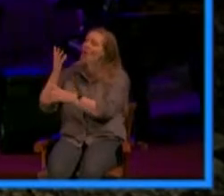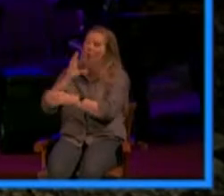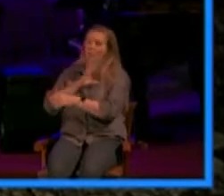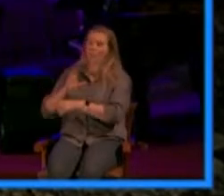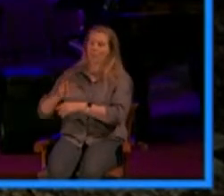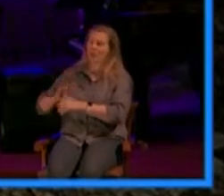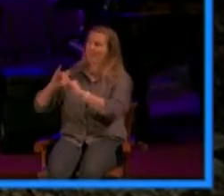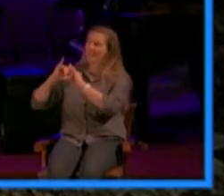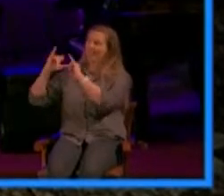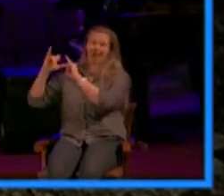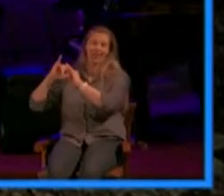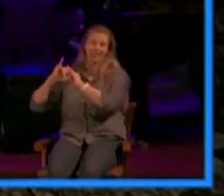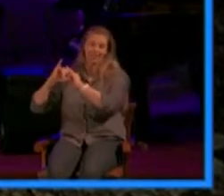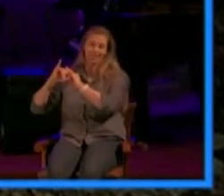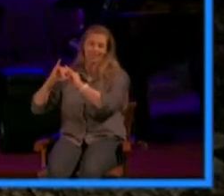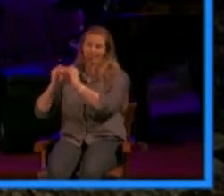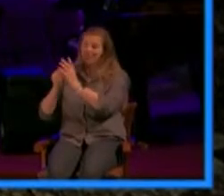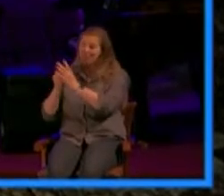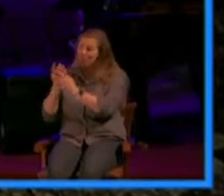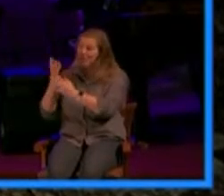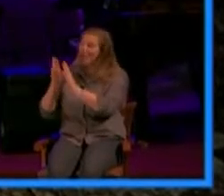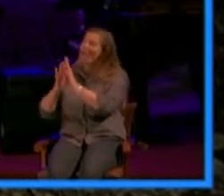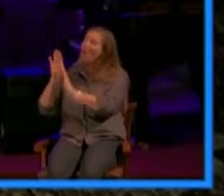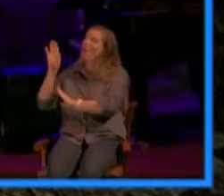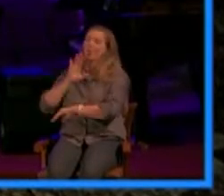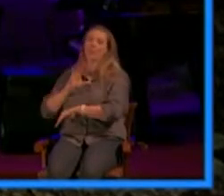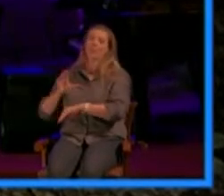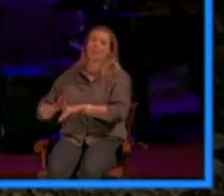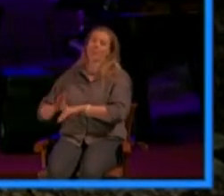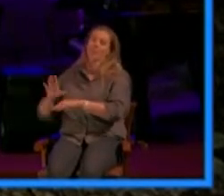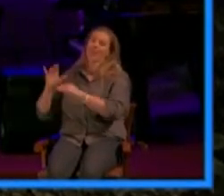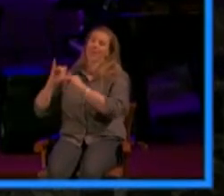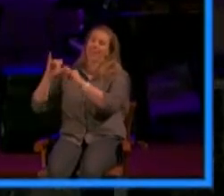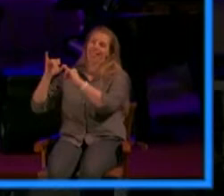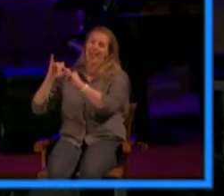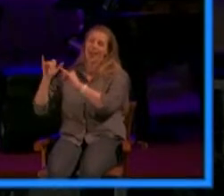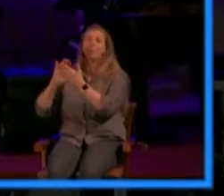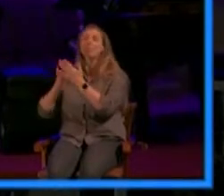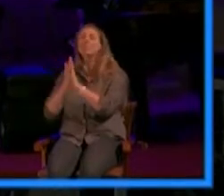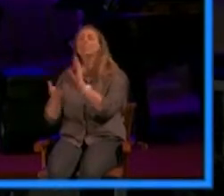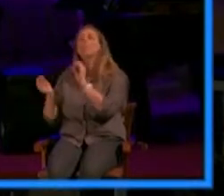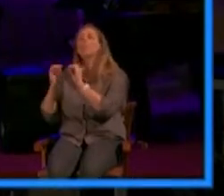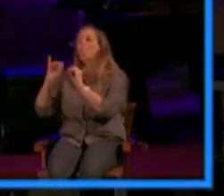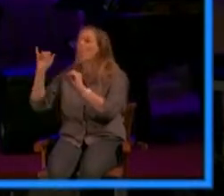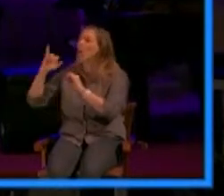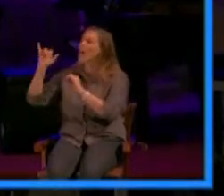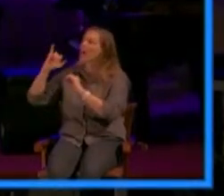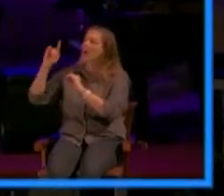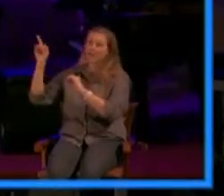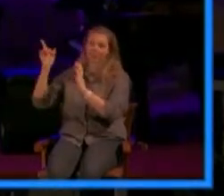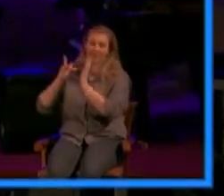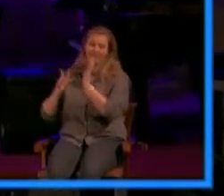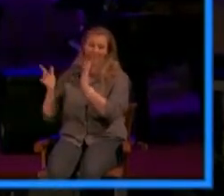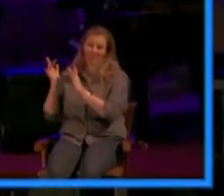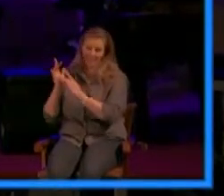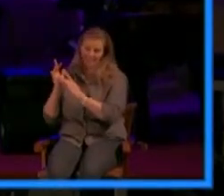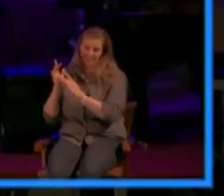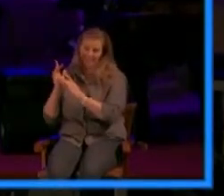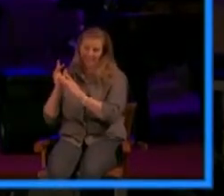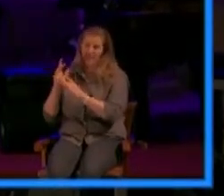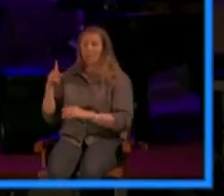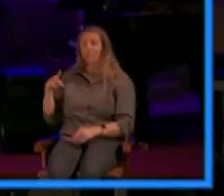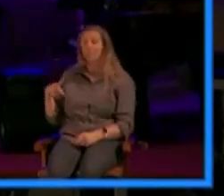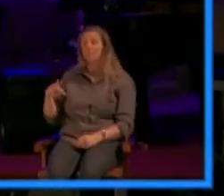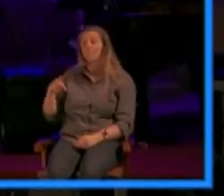Bible, is a guarantee that you're going to be more like Jesus. As a matter of fact, listen how Paul says it in